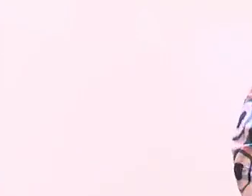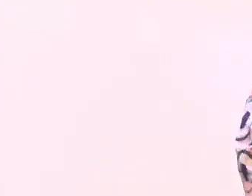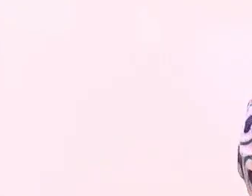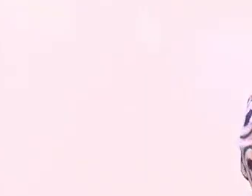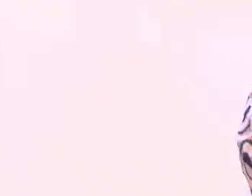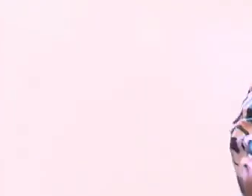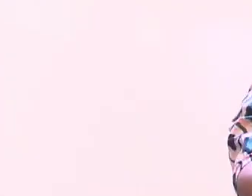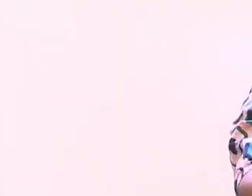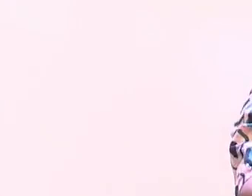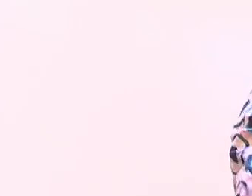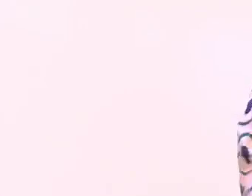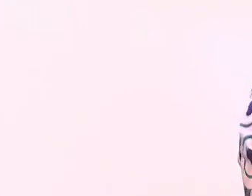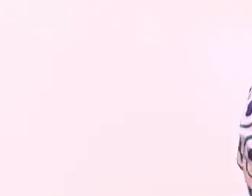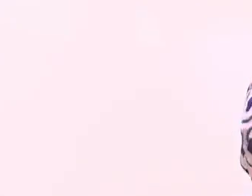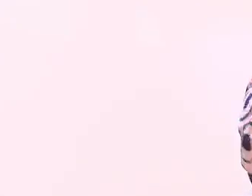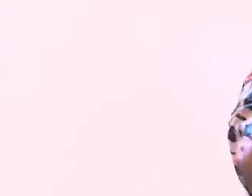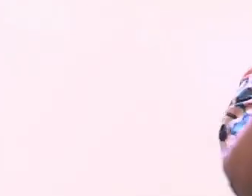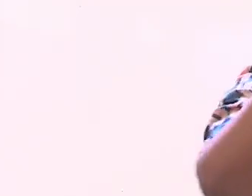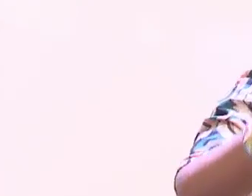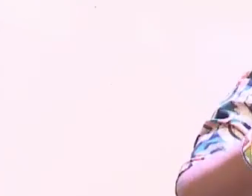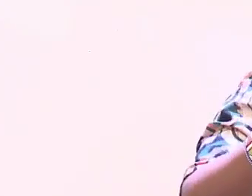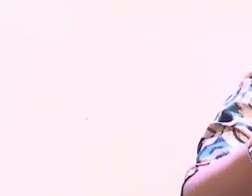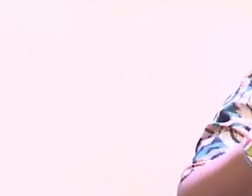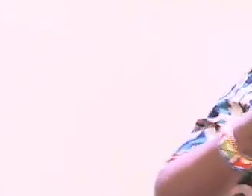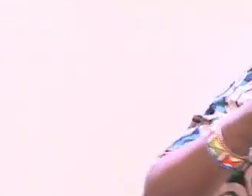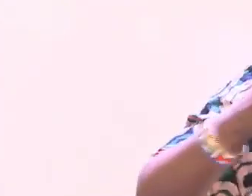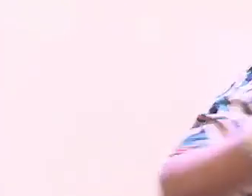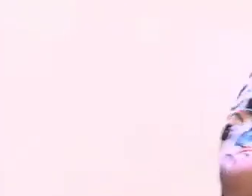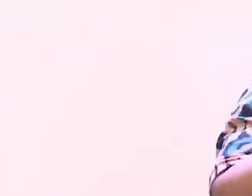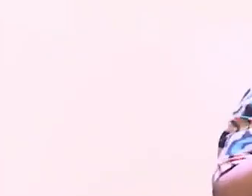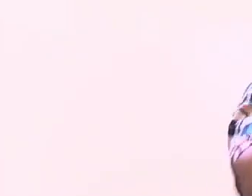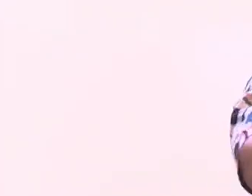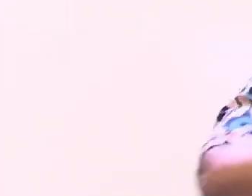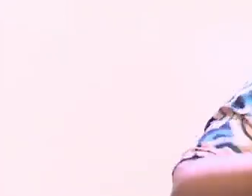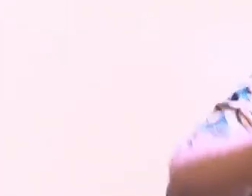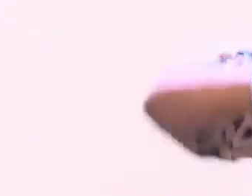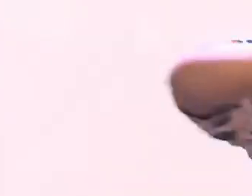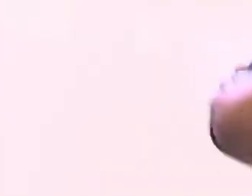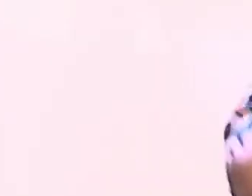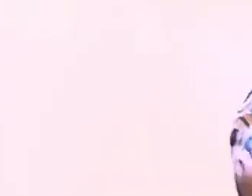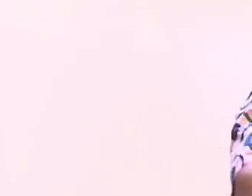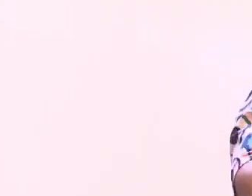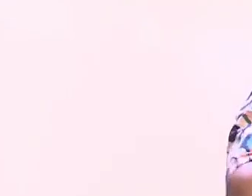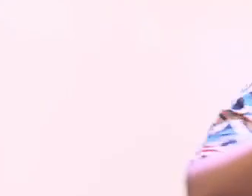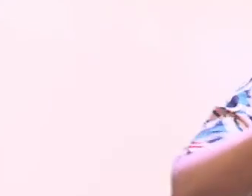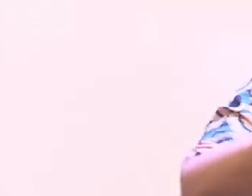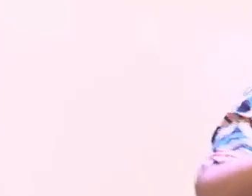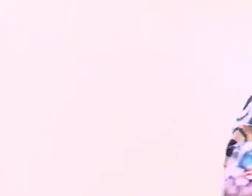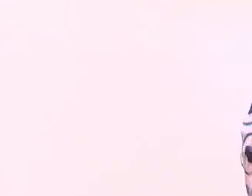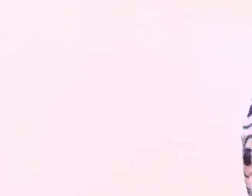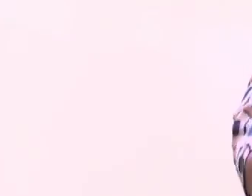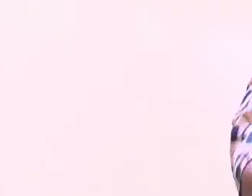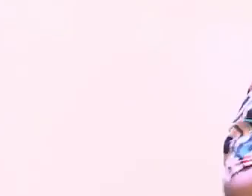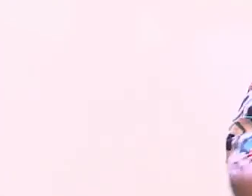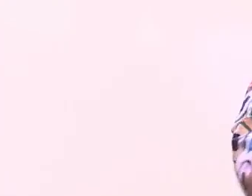about accessibility for the persons with disability in a broad, general way.